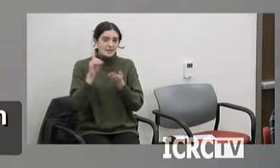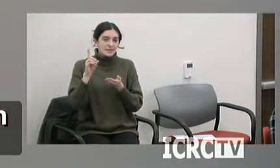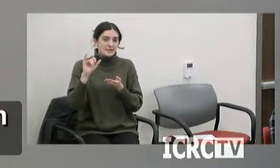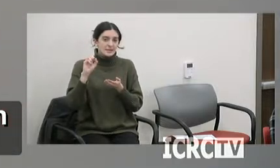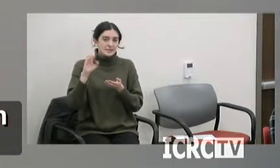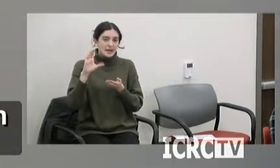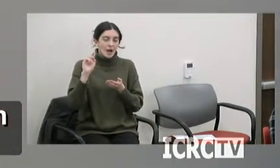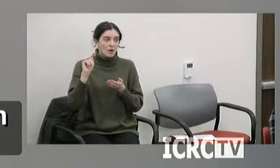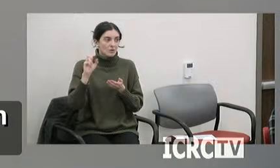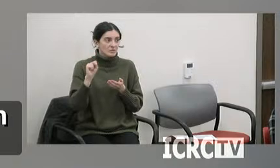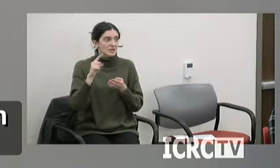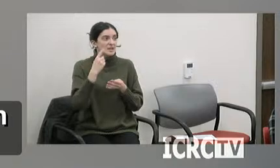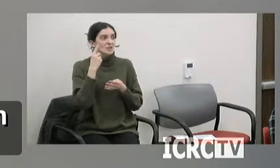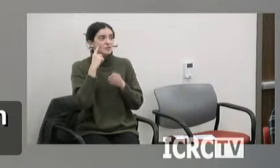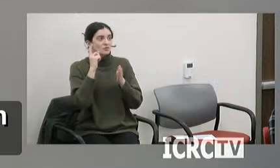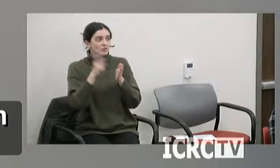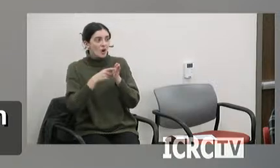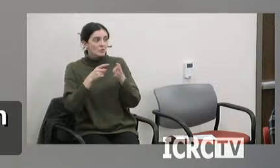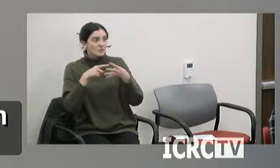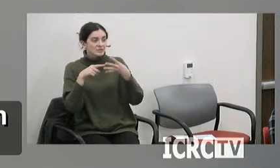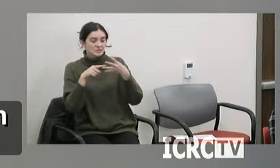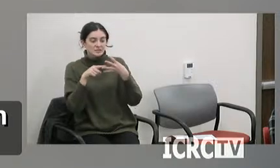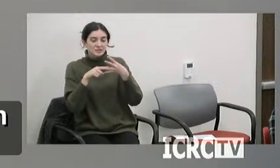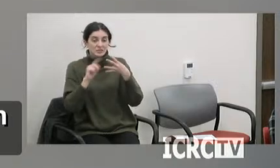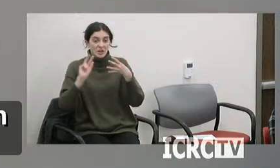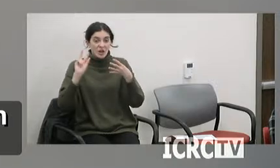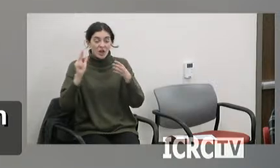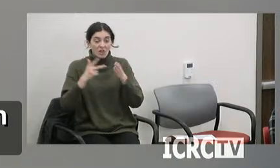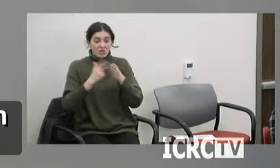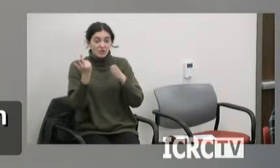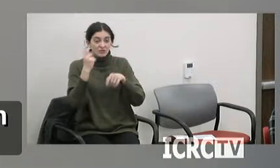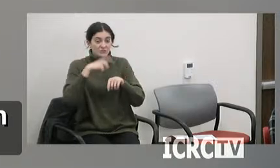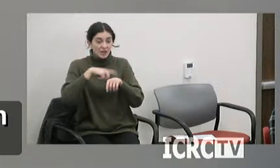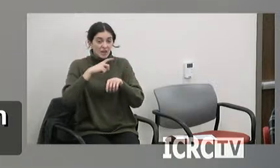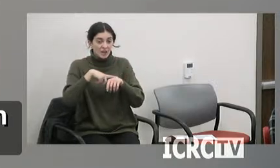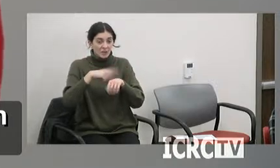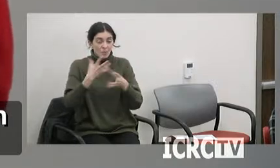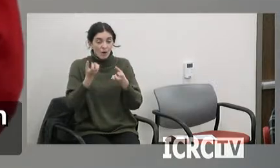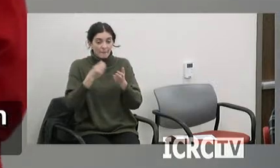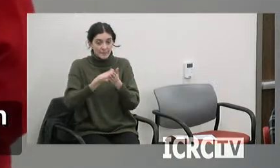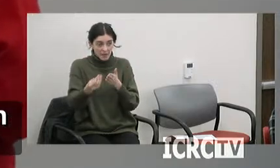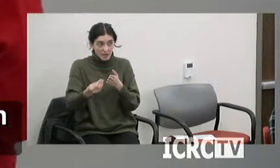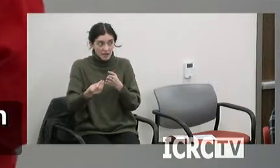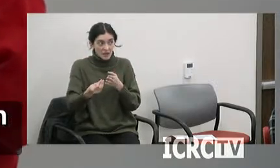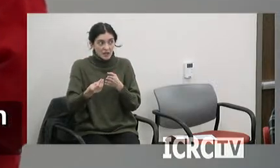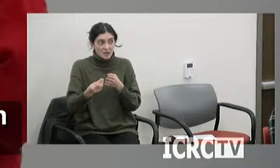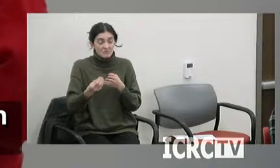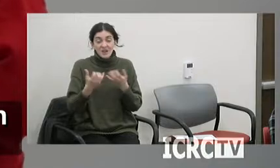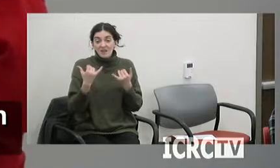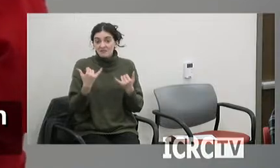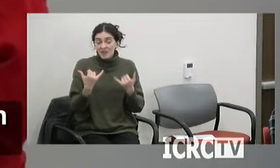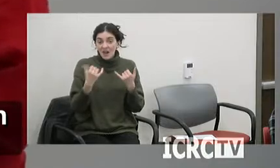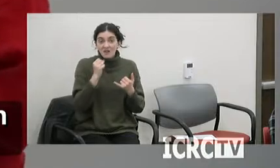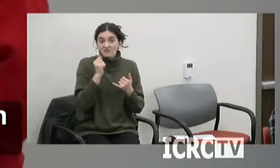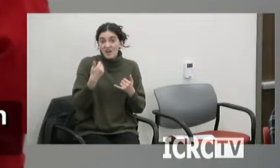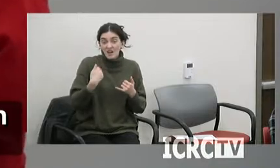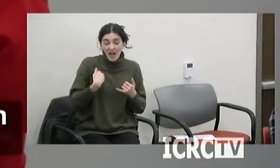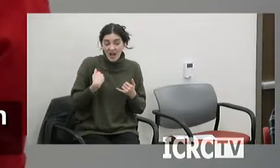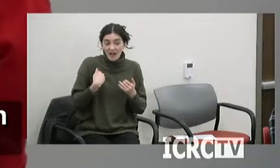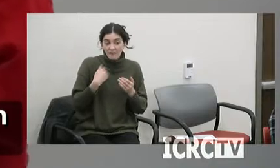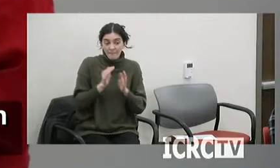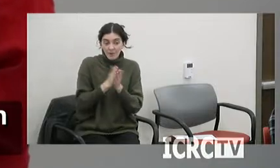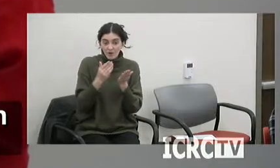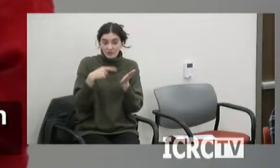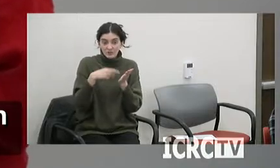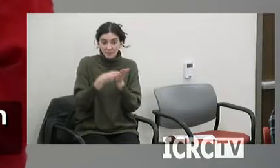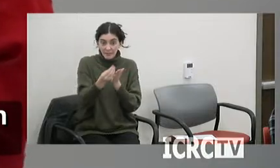aids. There are no books in this renewal, so the books will last not 5 years, but 10.